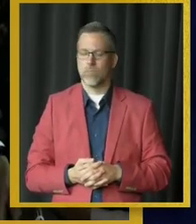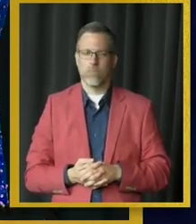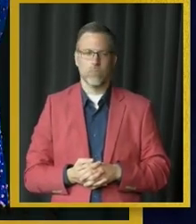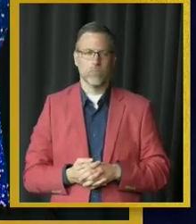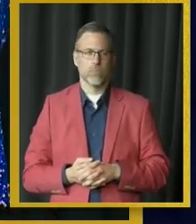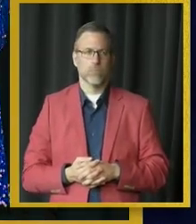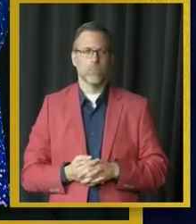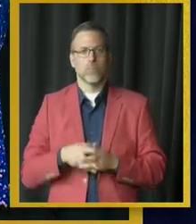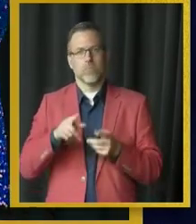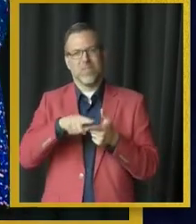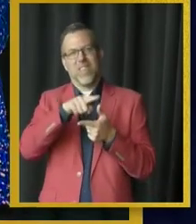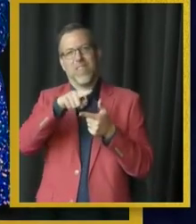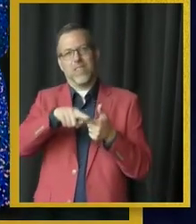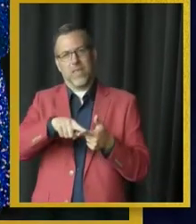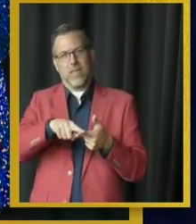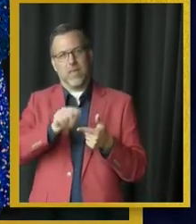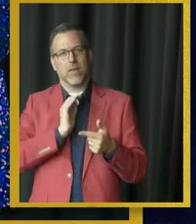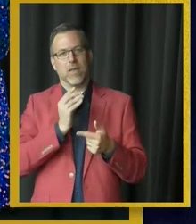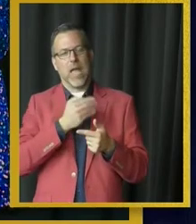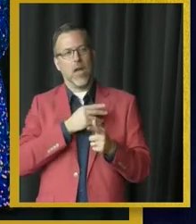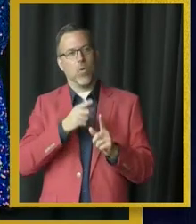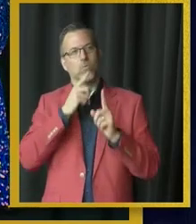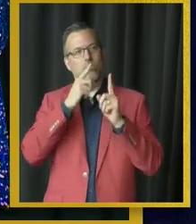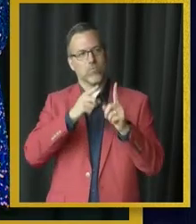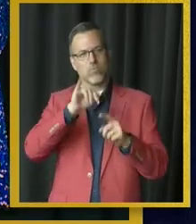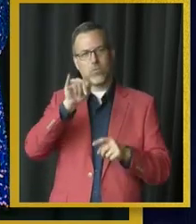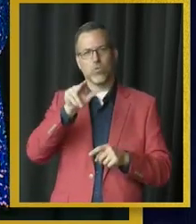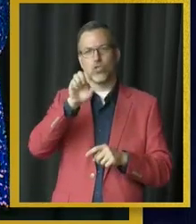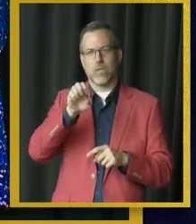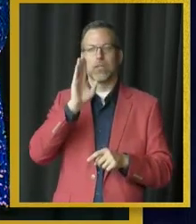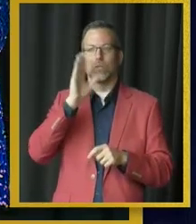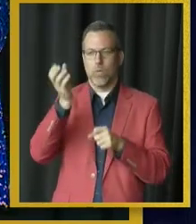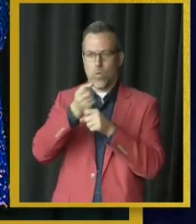It is only then when our journey to justice will prevail.